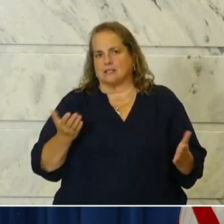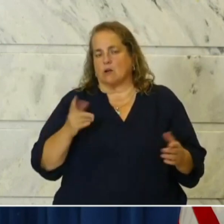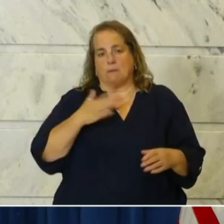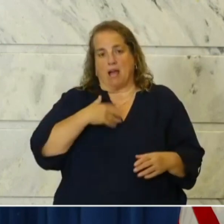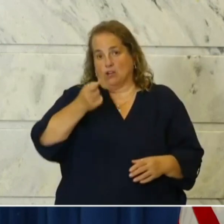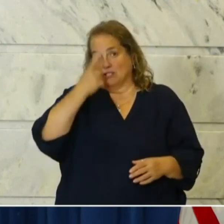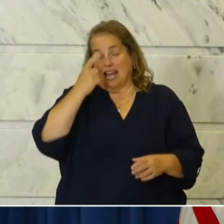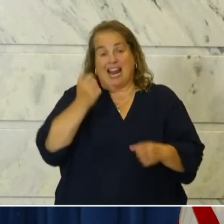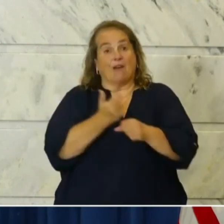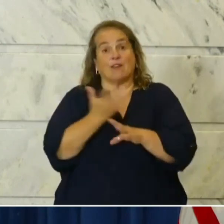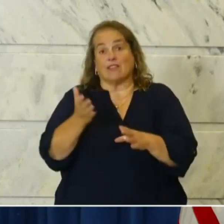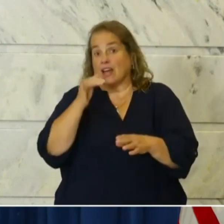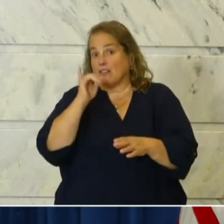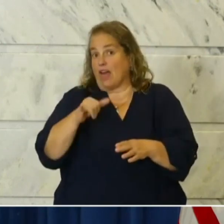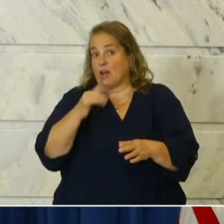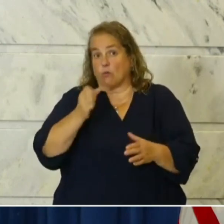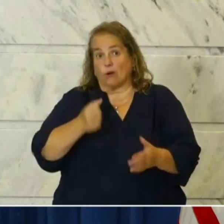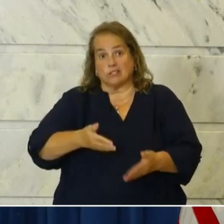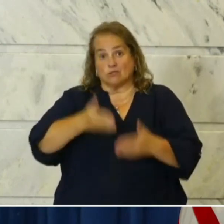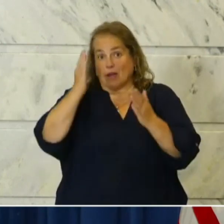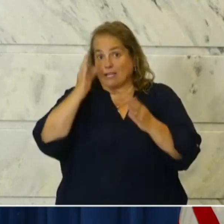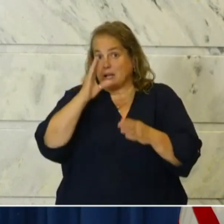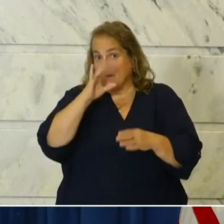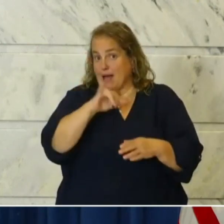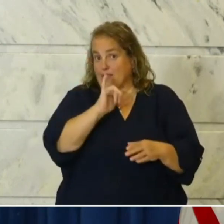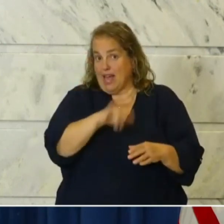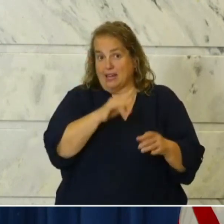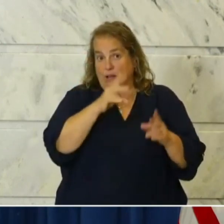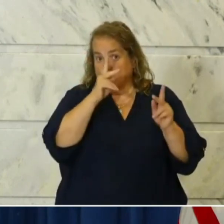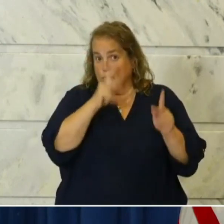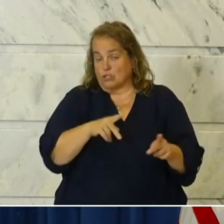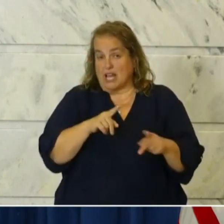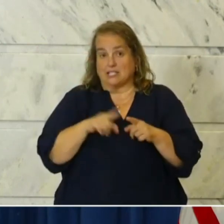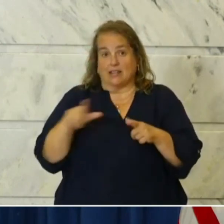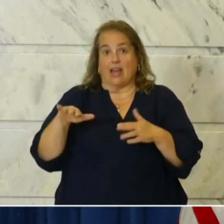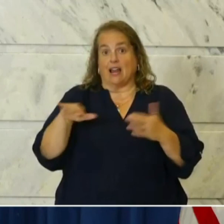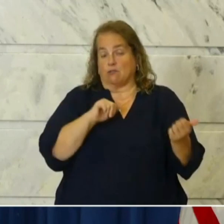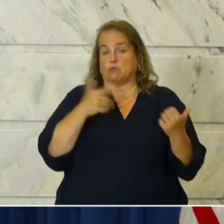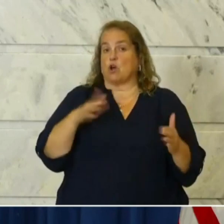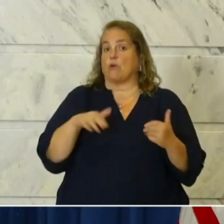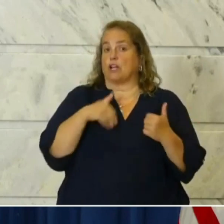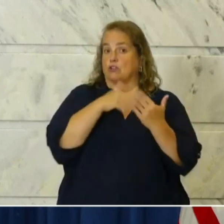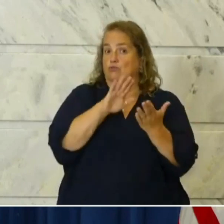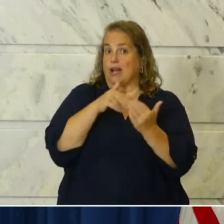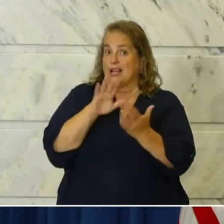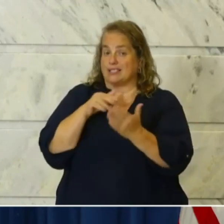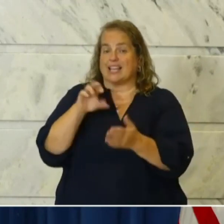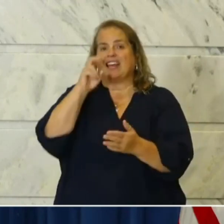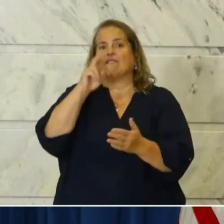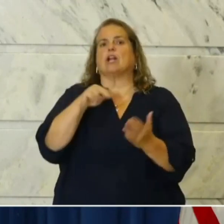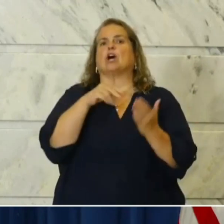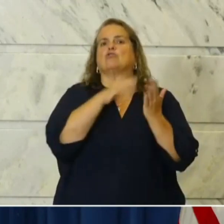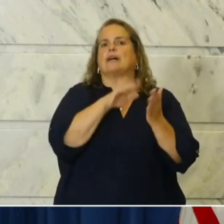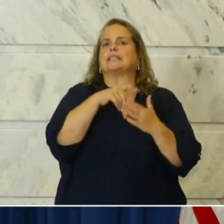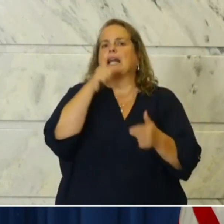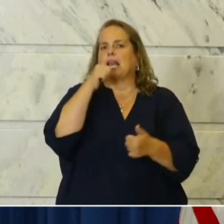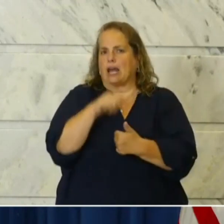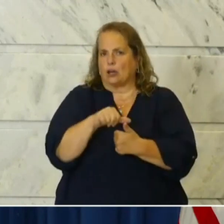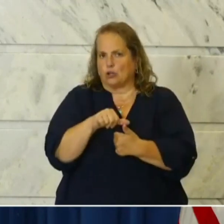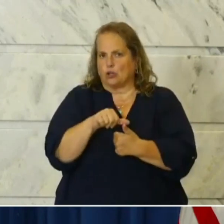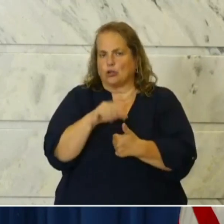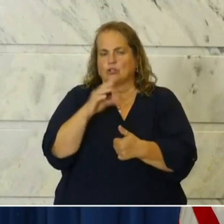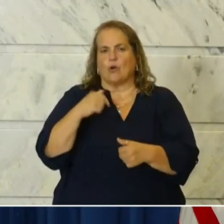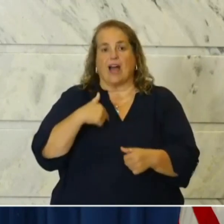everything that was raised by that individual as they were leaving was addressed. I think it was even addressed in a letter.